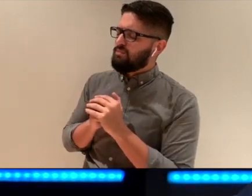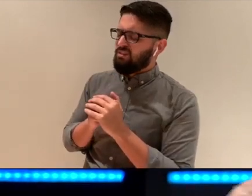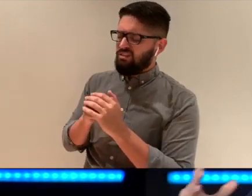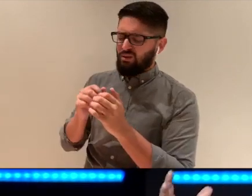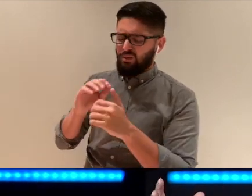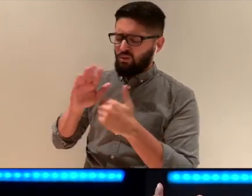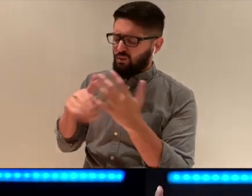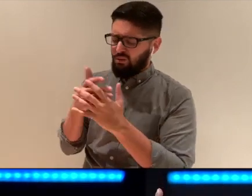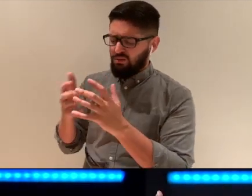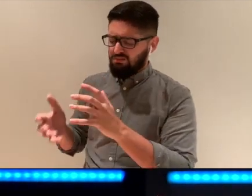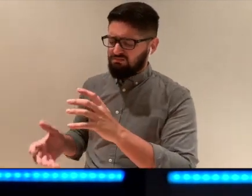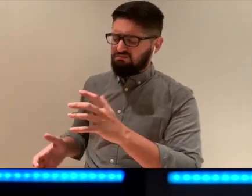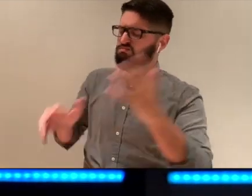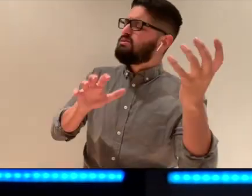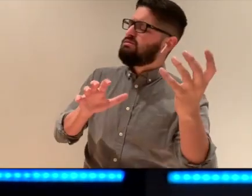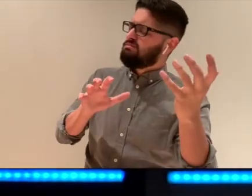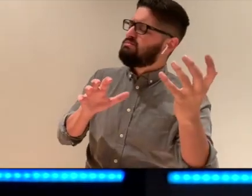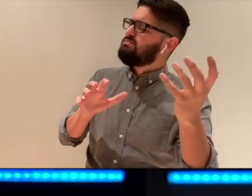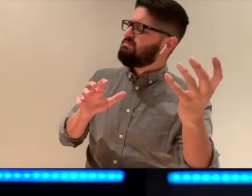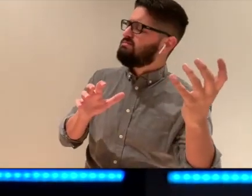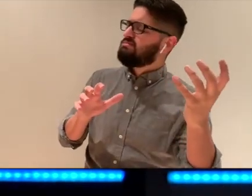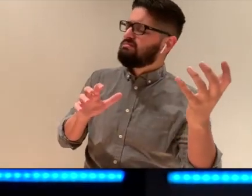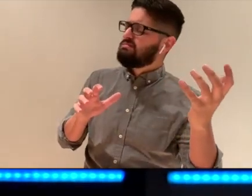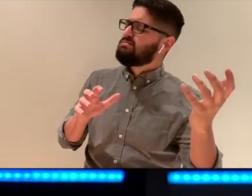In the midst of all this chaos,